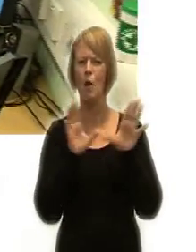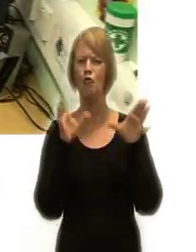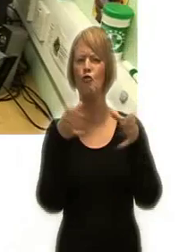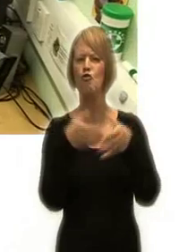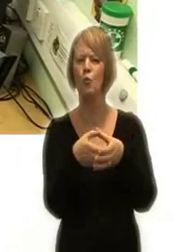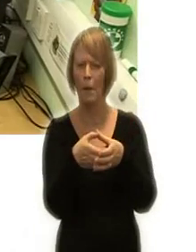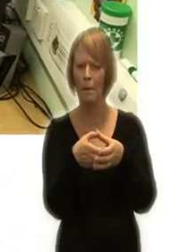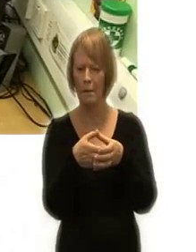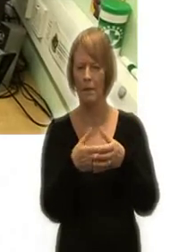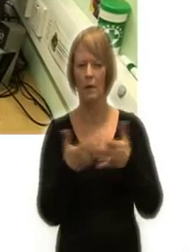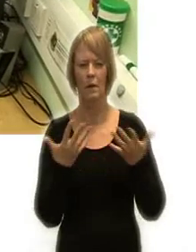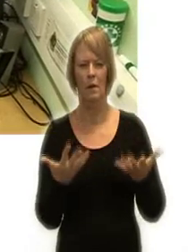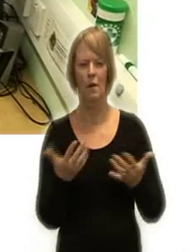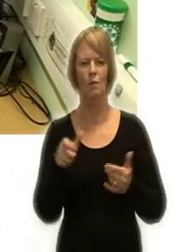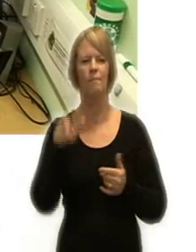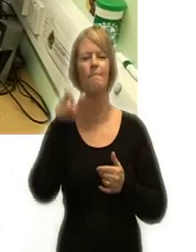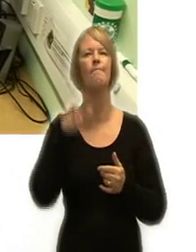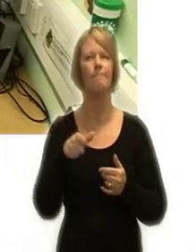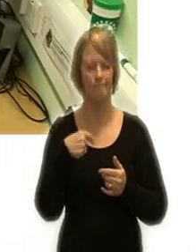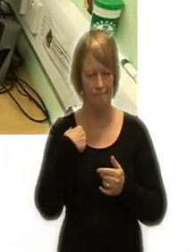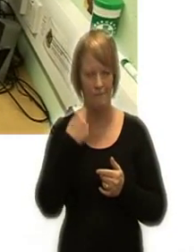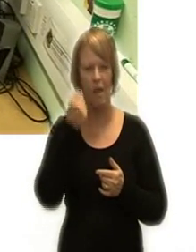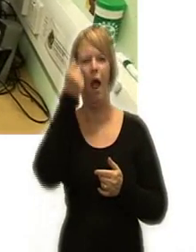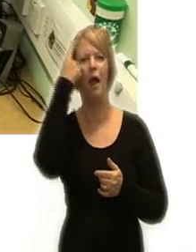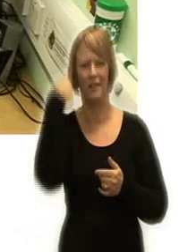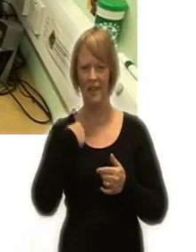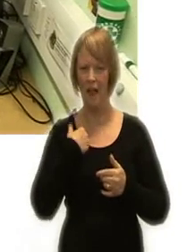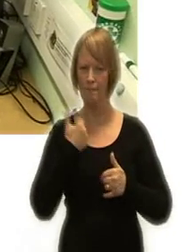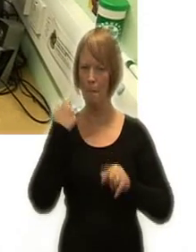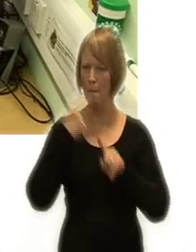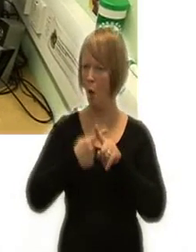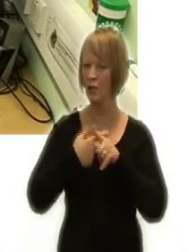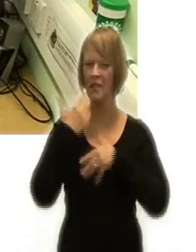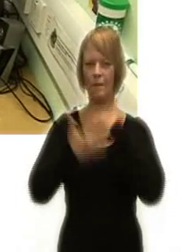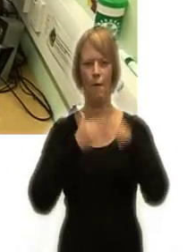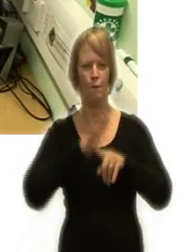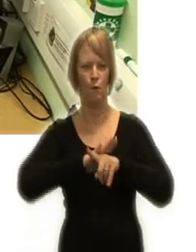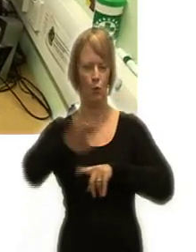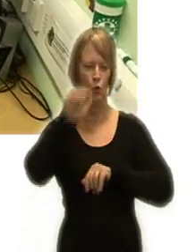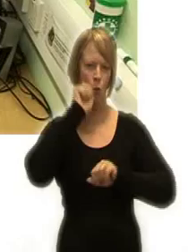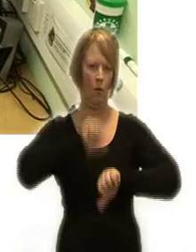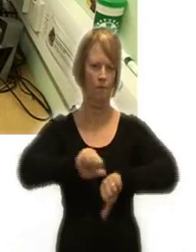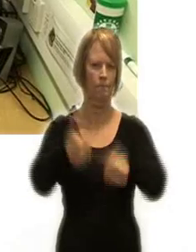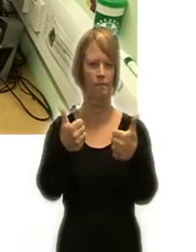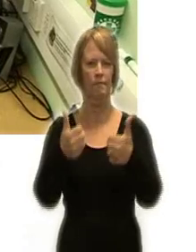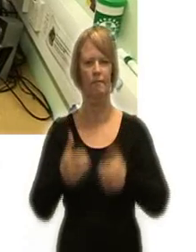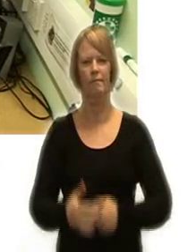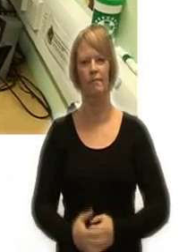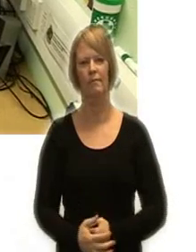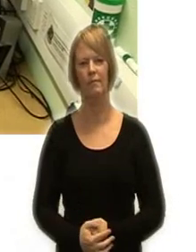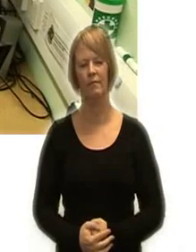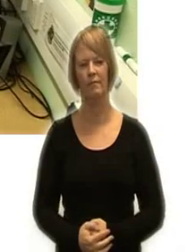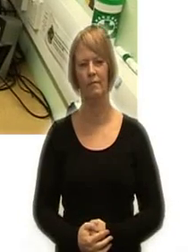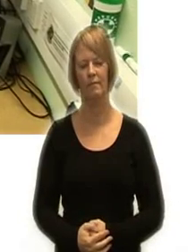with the tenant participation group, Ceriann understands her condition and is positive about what her future may